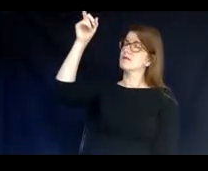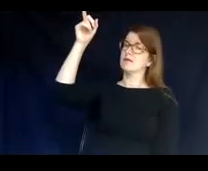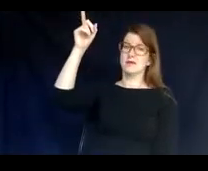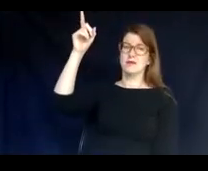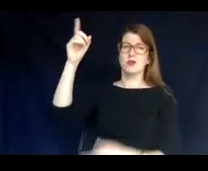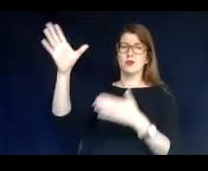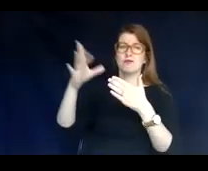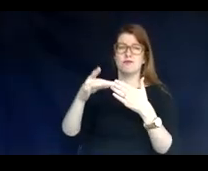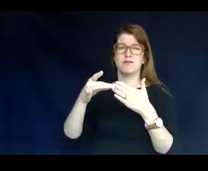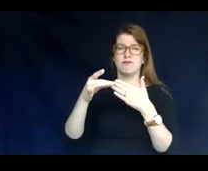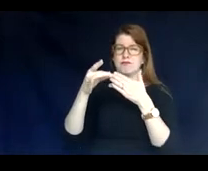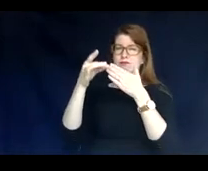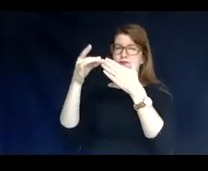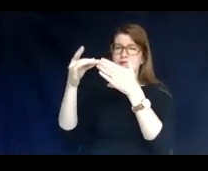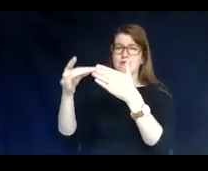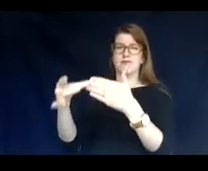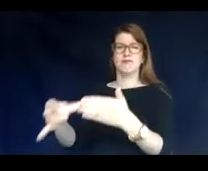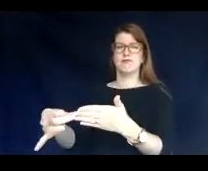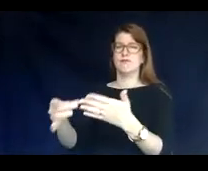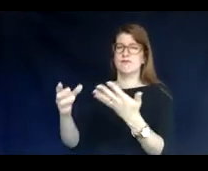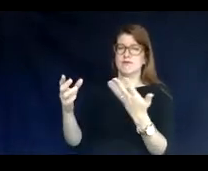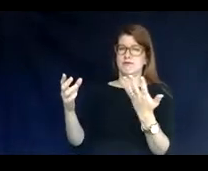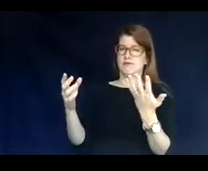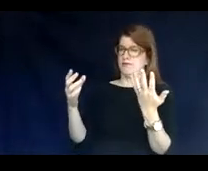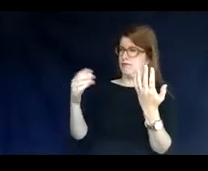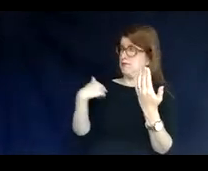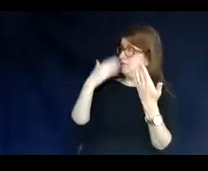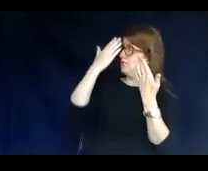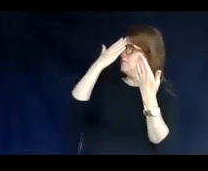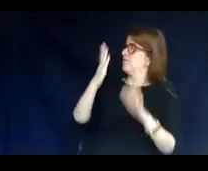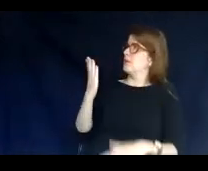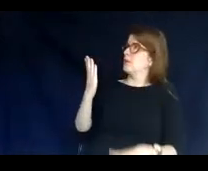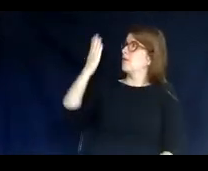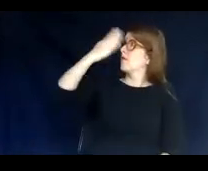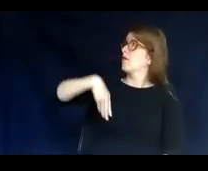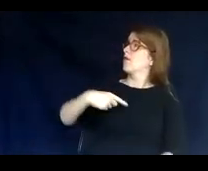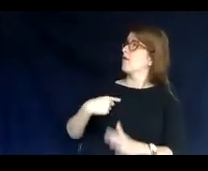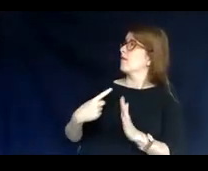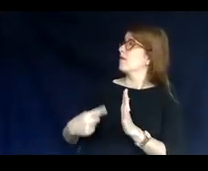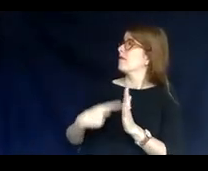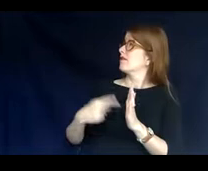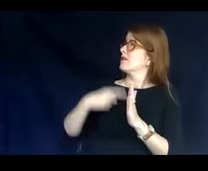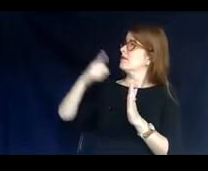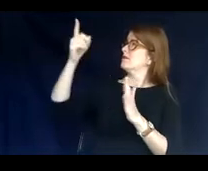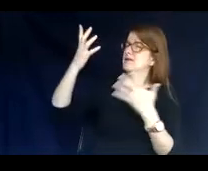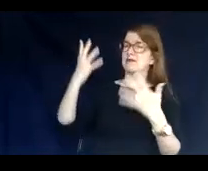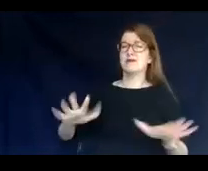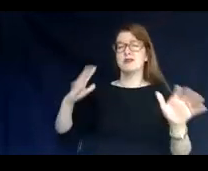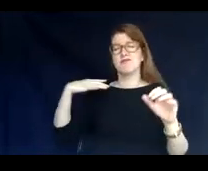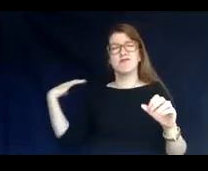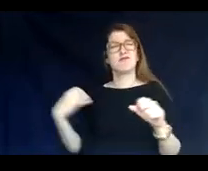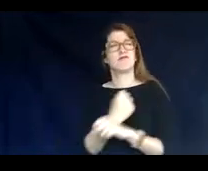before I know that you've even gone to win my